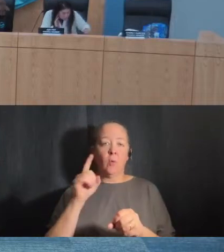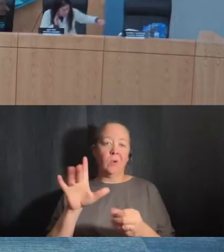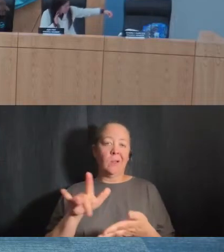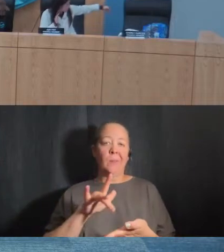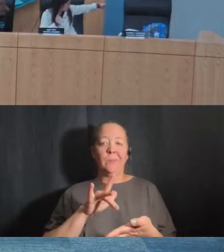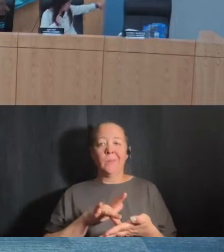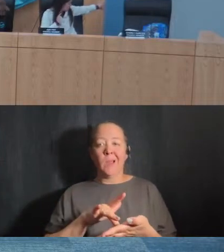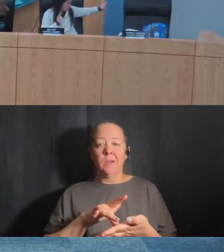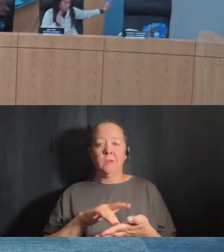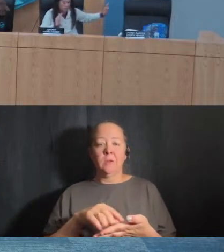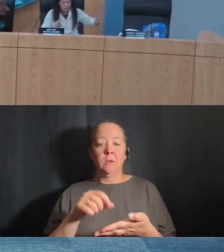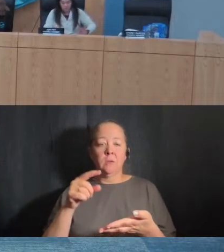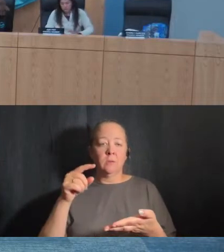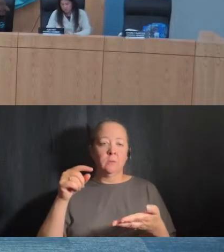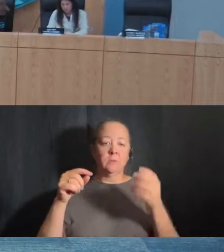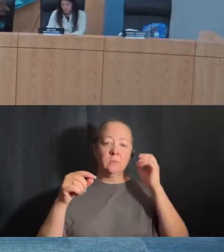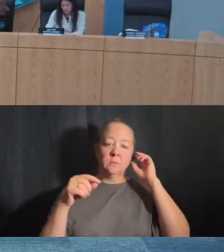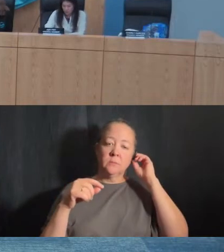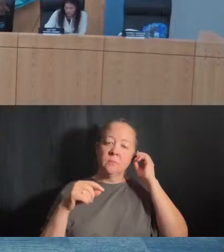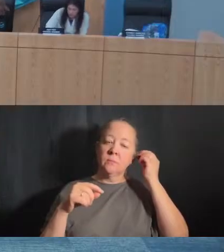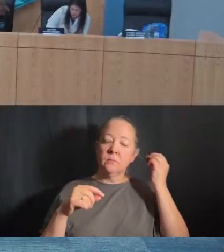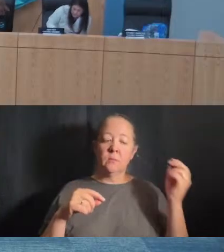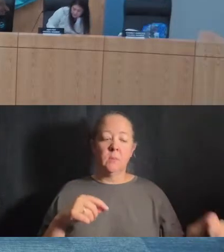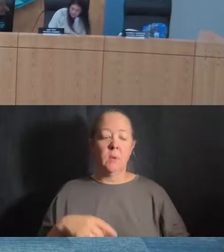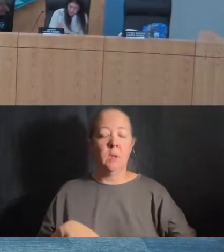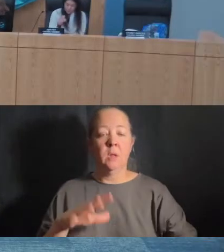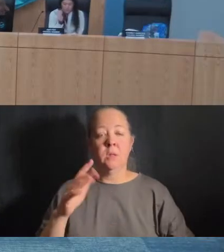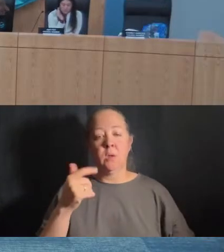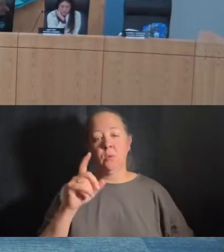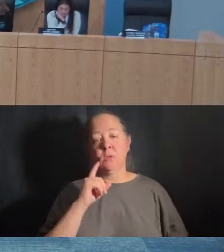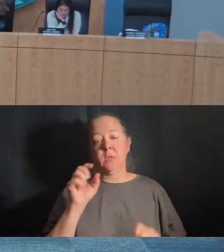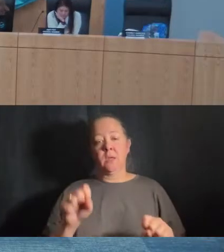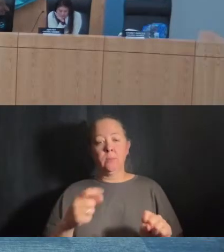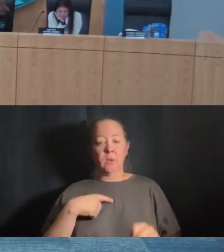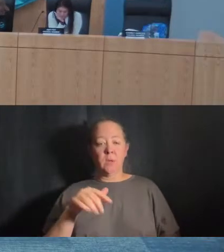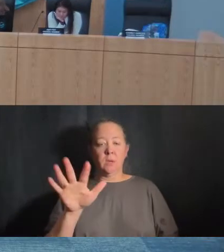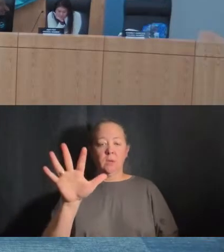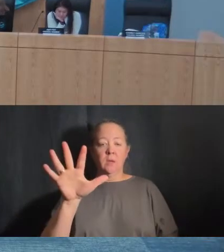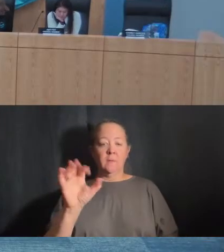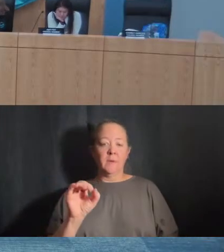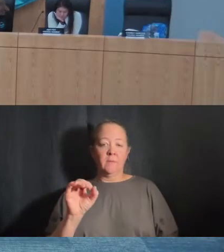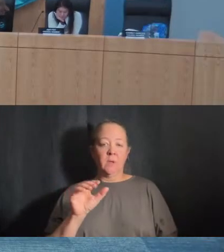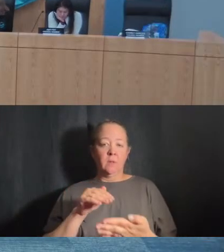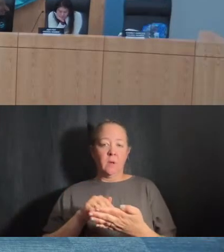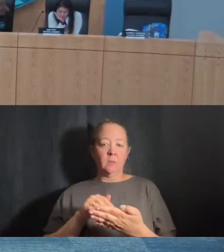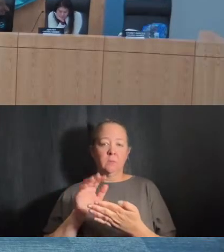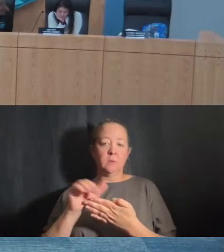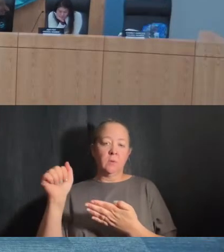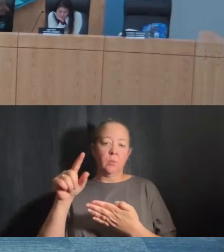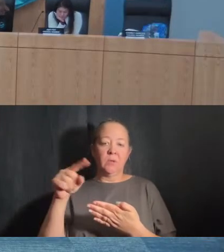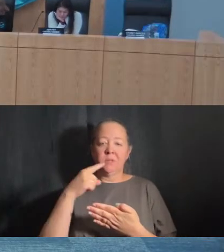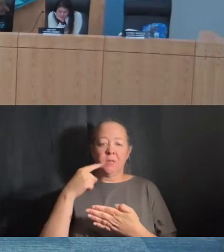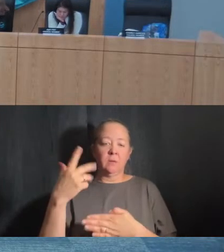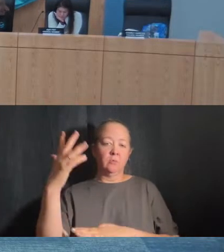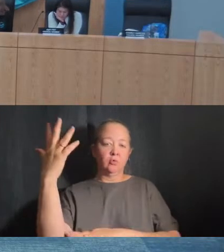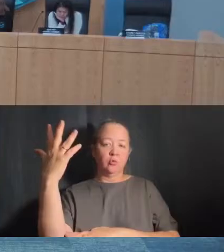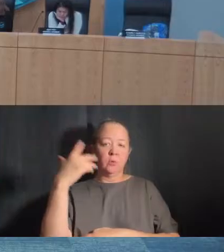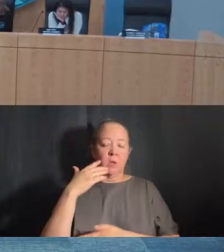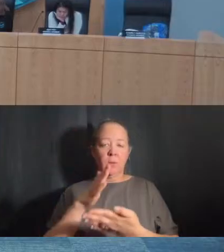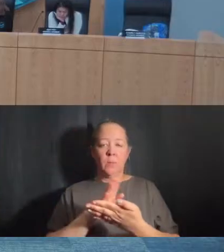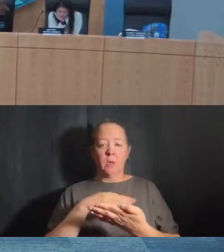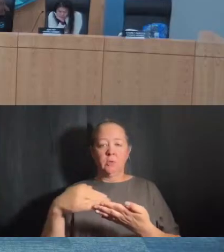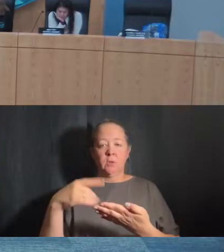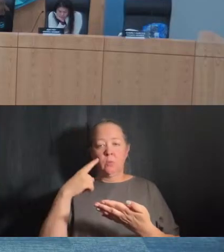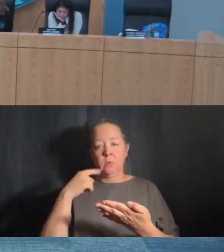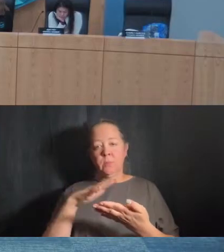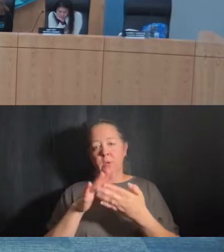we can say, but it was $50,000. We can find $50,000 by saying the tree budget is going to be $50,000 less. Sure. Or something like